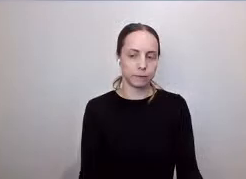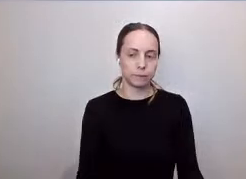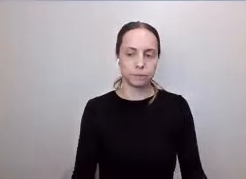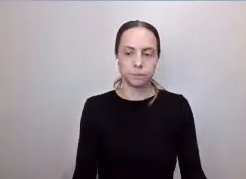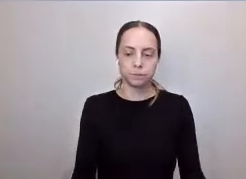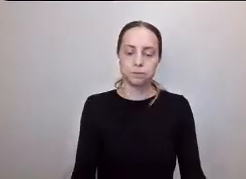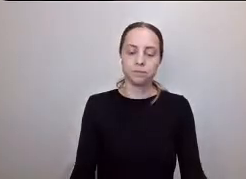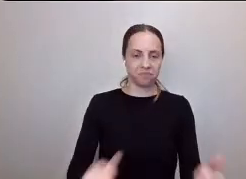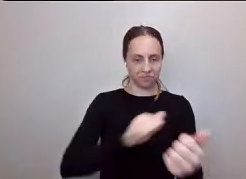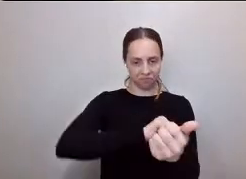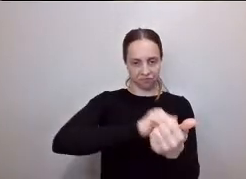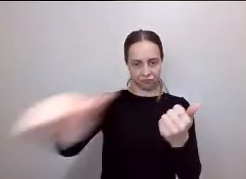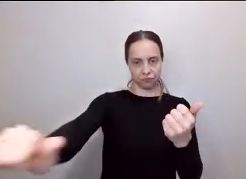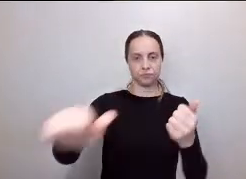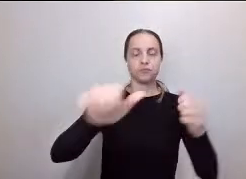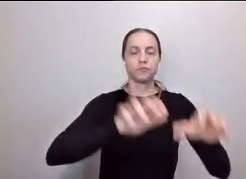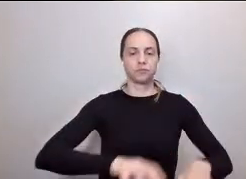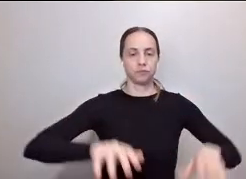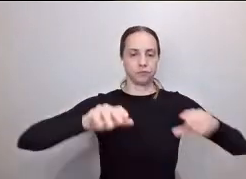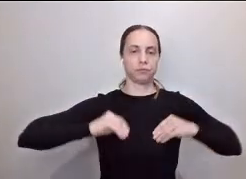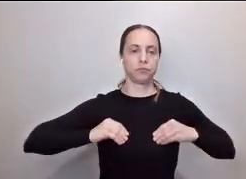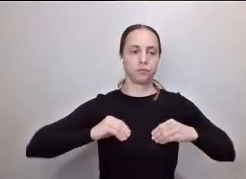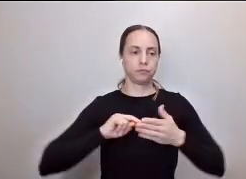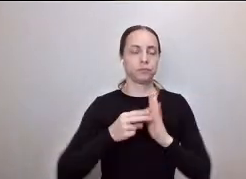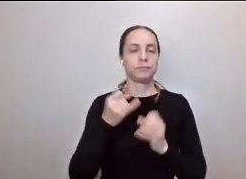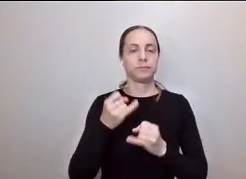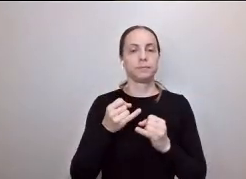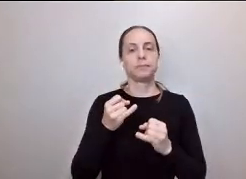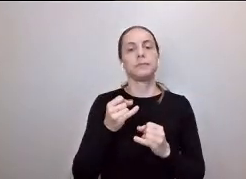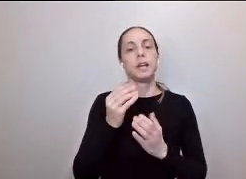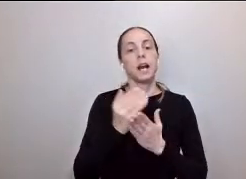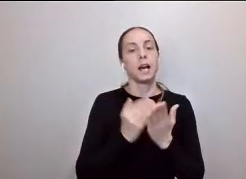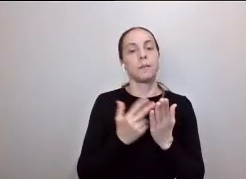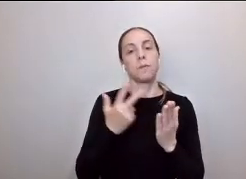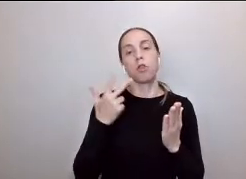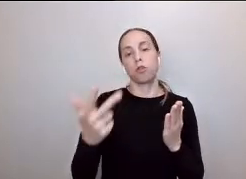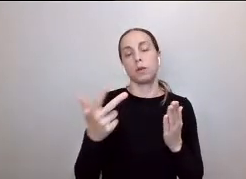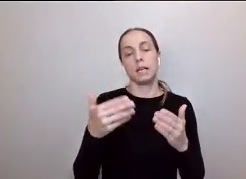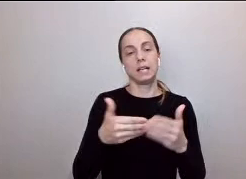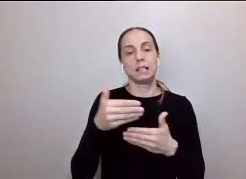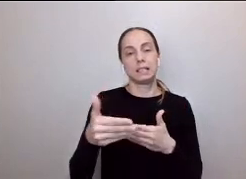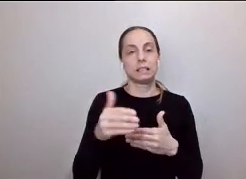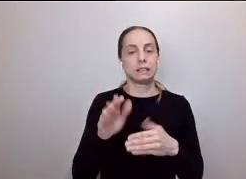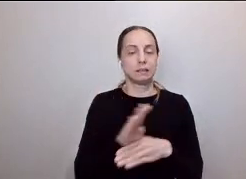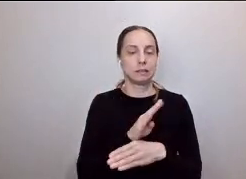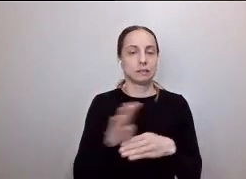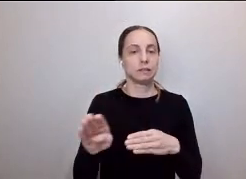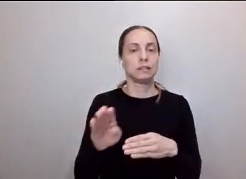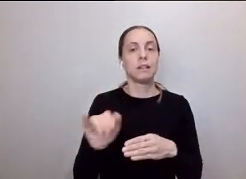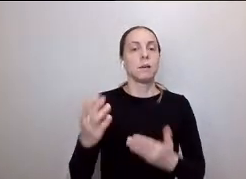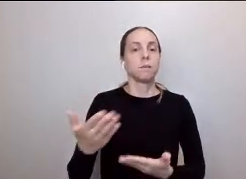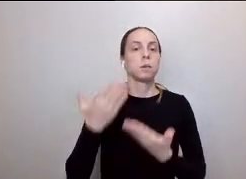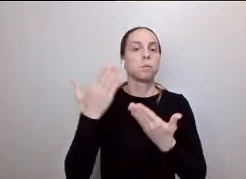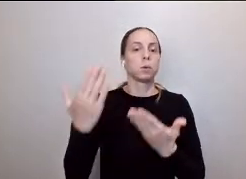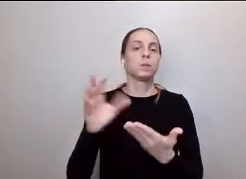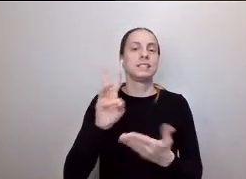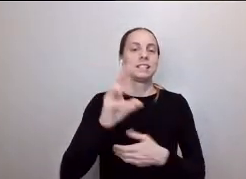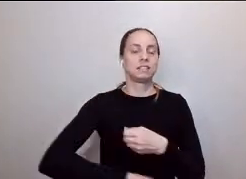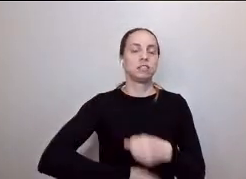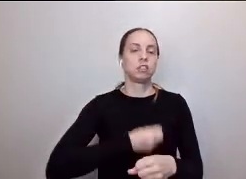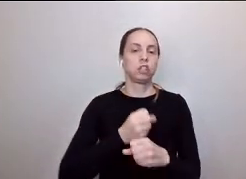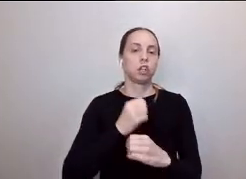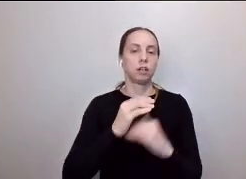adopted. That brings us to item 3, the next order of business, which is the proposed 6-year capital improvement program for years 2021 through